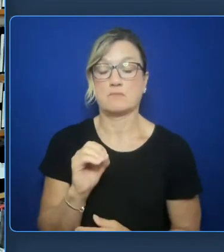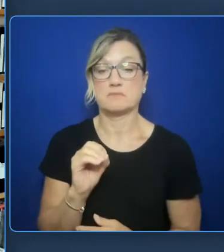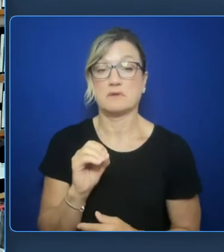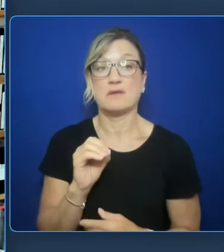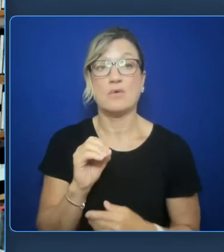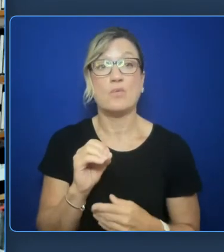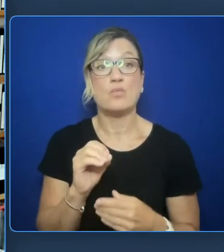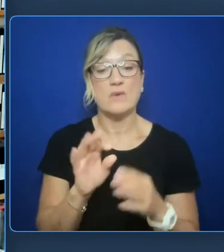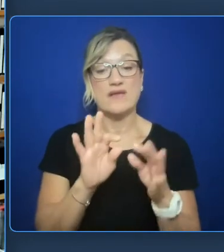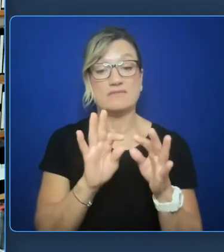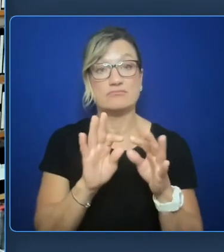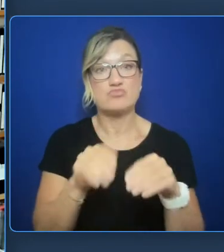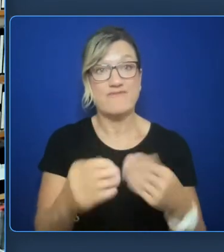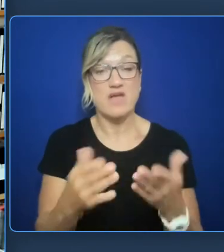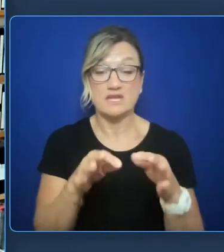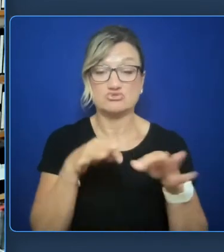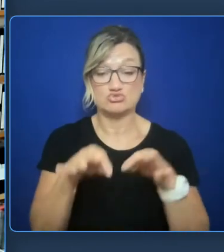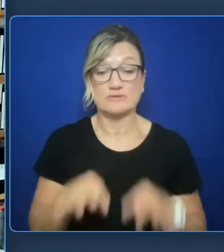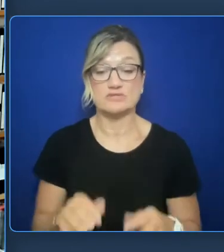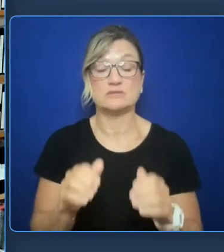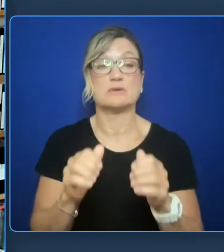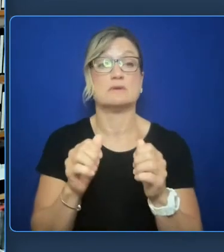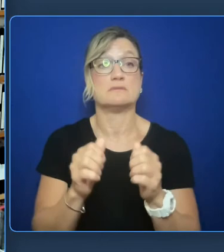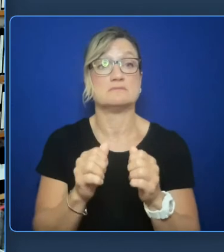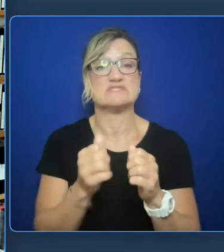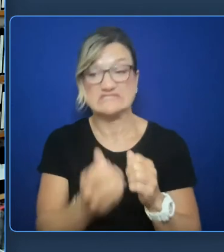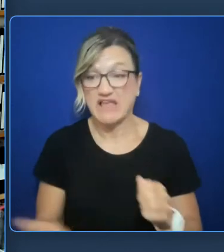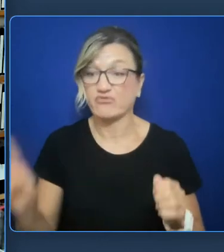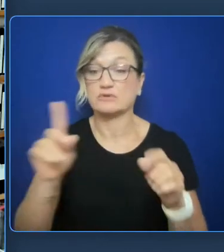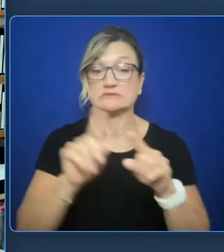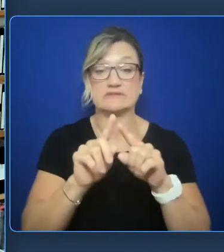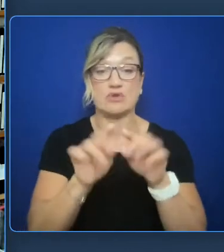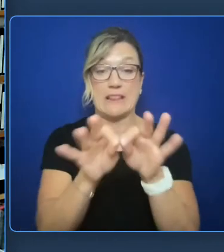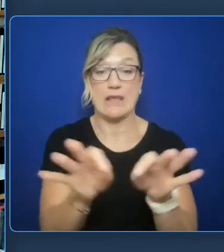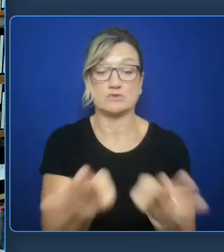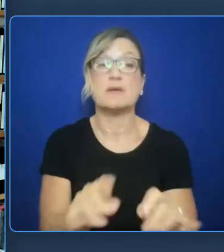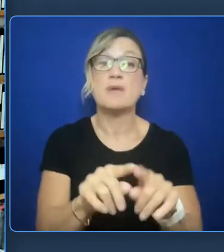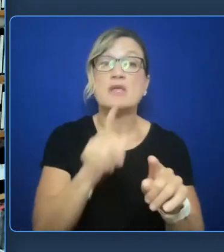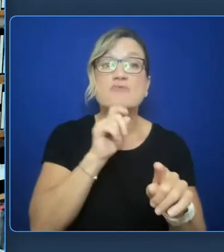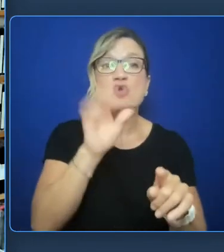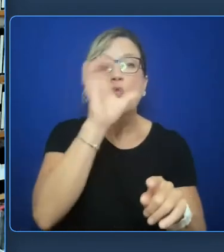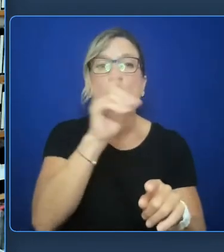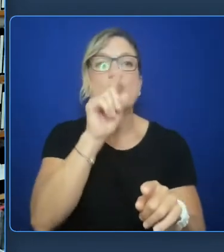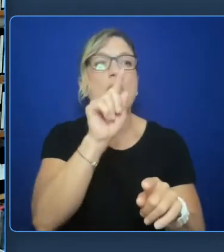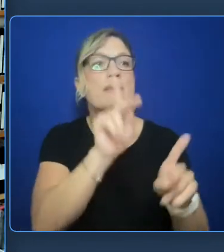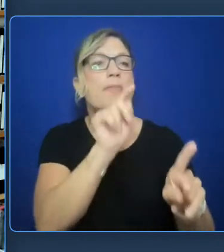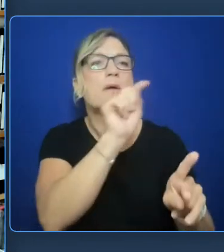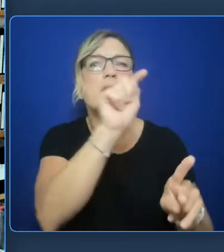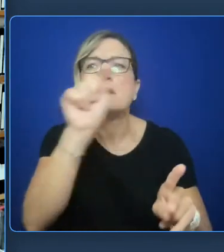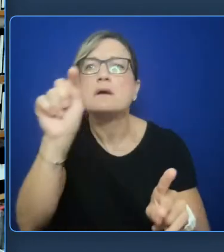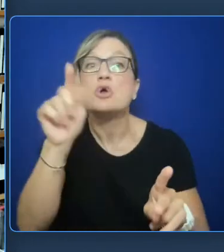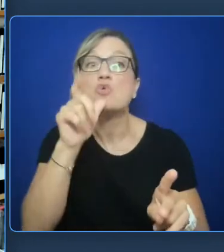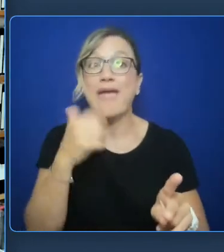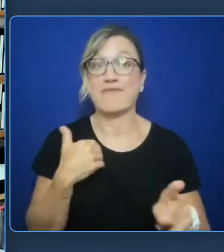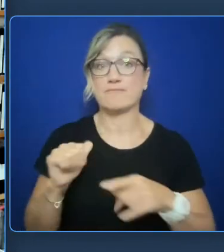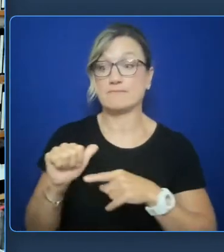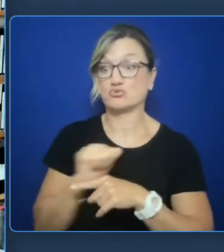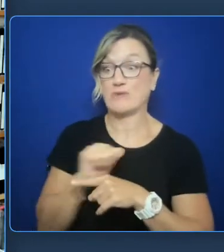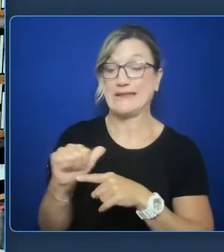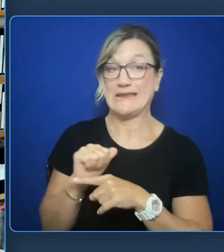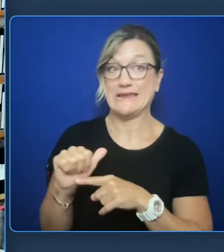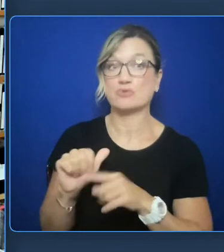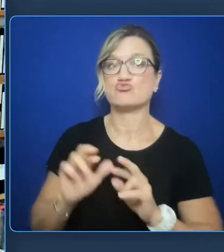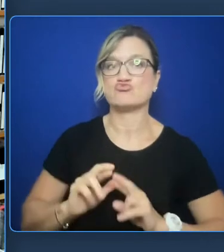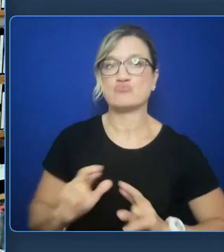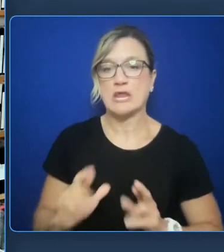in 10 or 12 languages, but it never with the same person writing it. You know, we have to look for people that I've trained in different parts of the world, that sort of